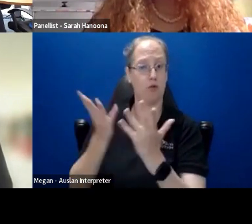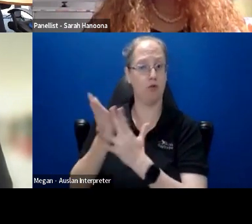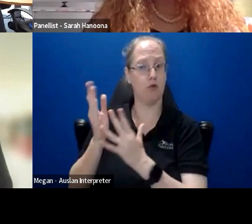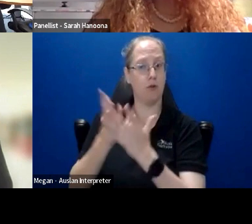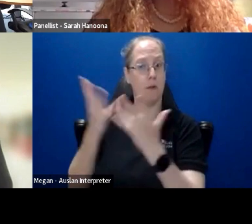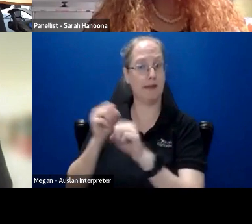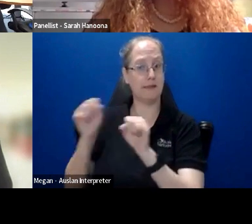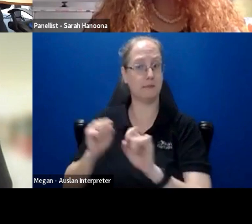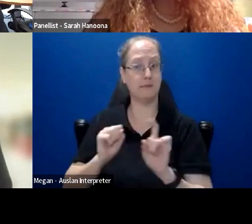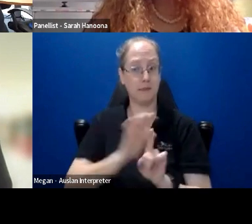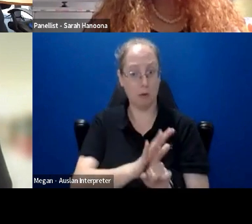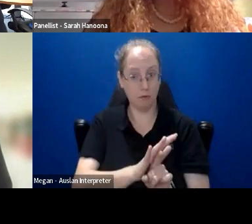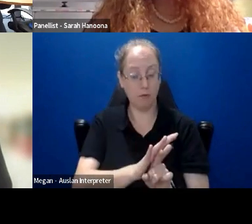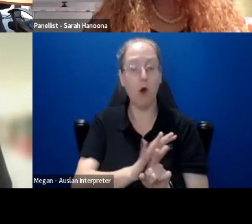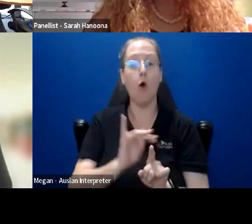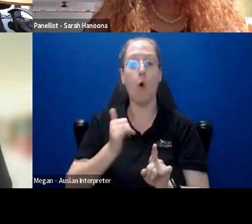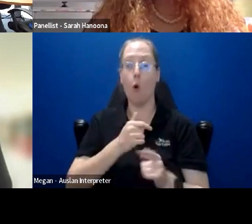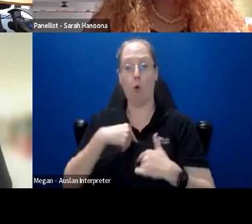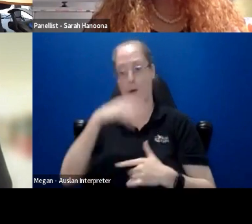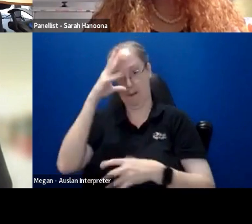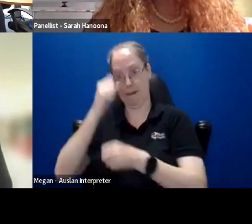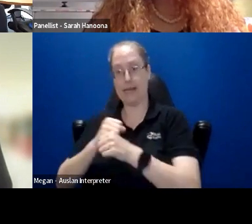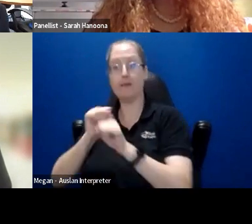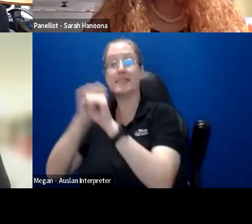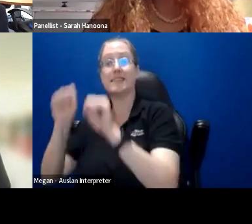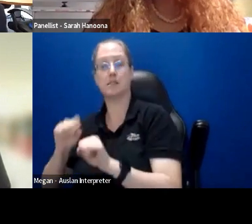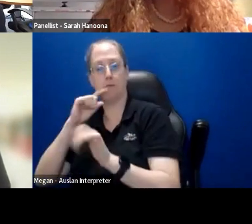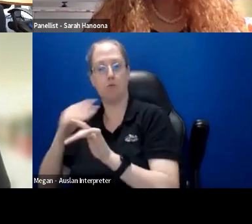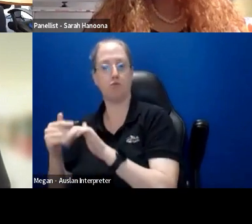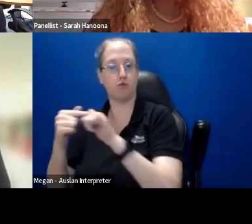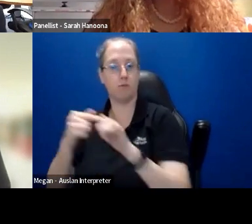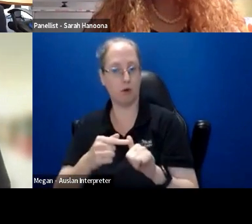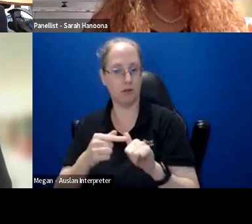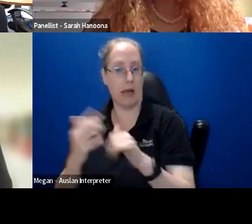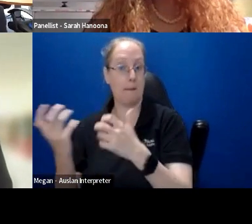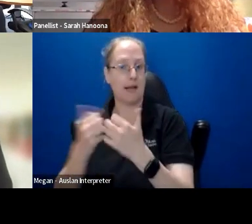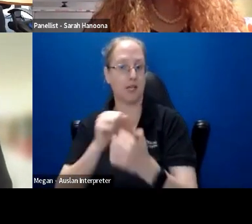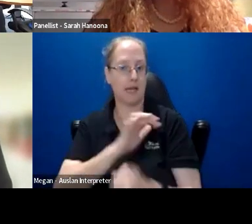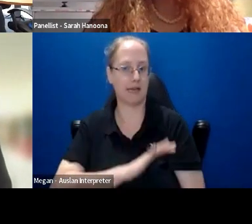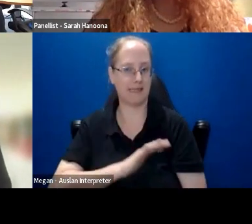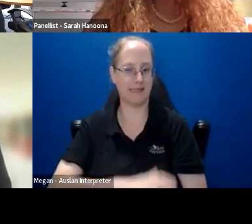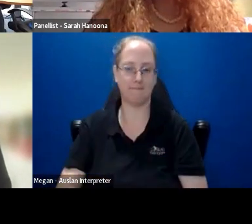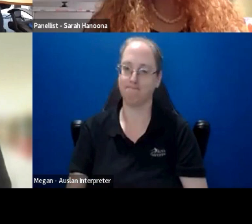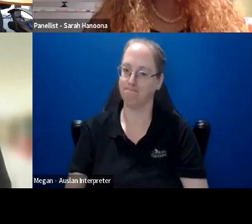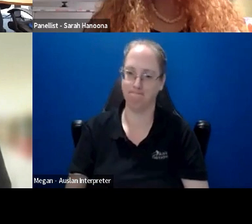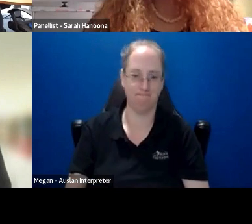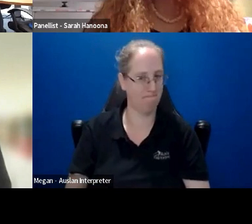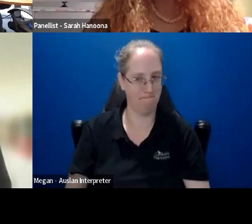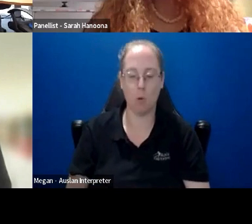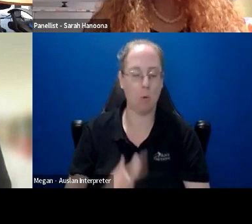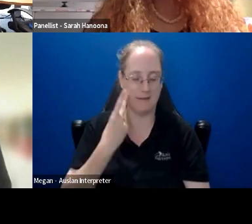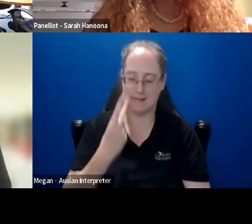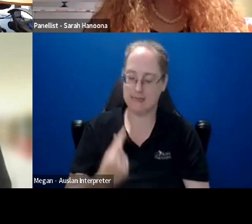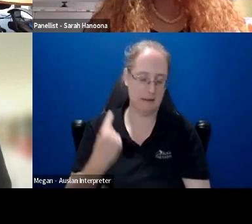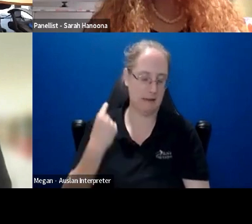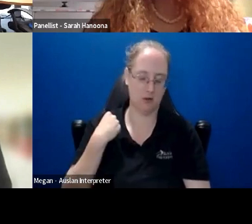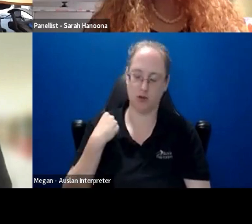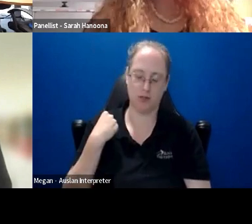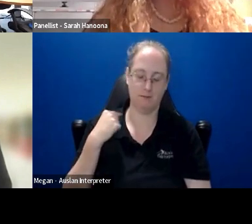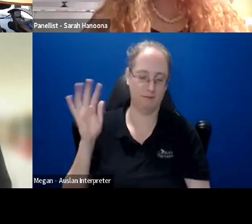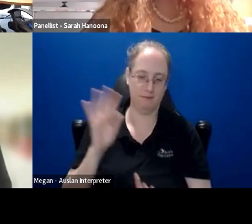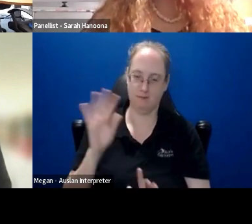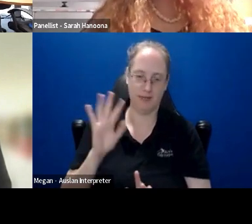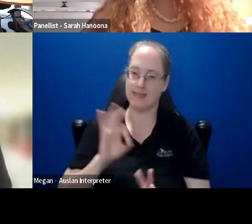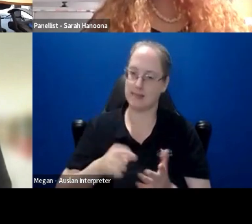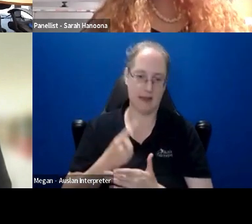we have an expectation that the system will be responsive to them all of the time, history tells us that doesn't happen. So the value of